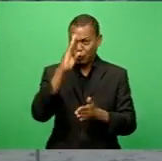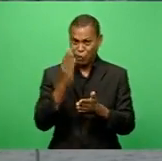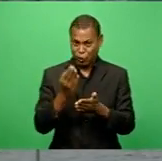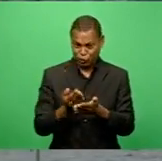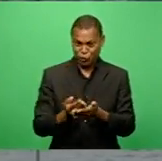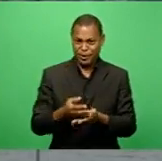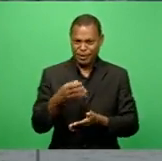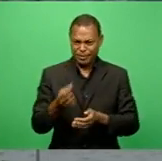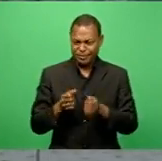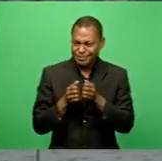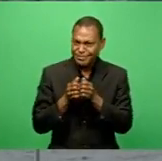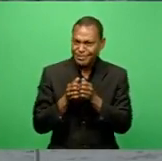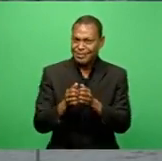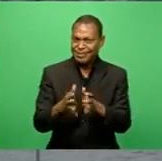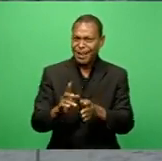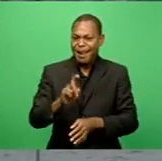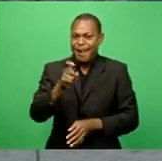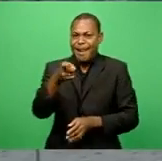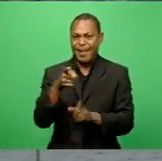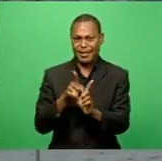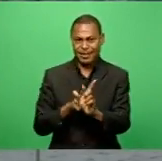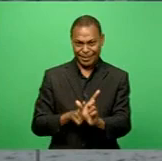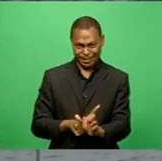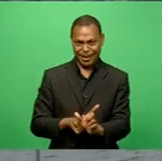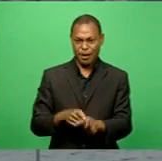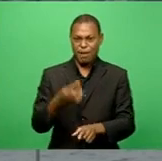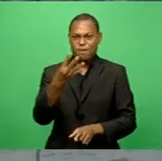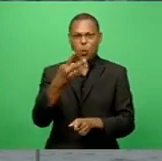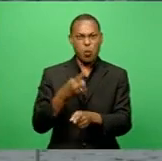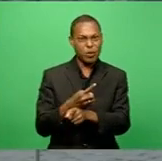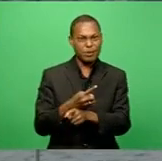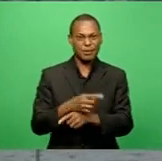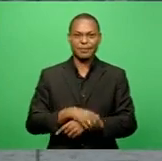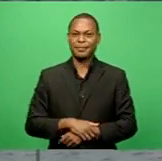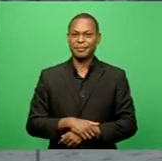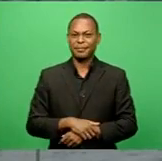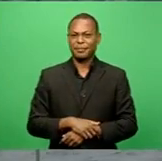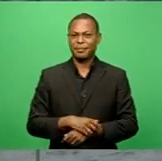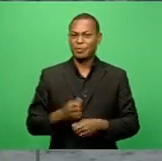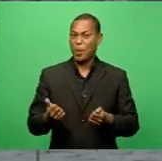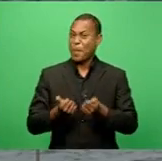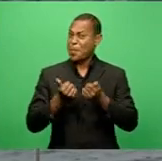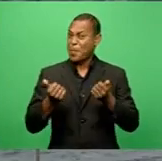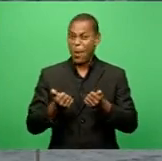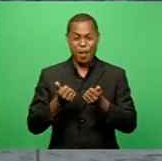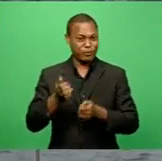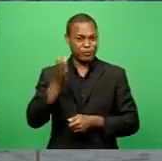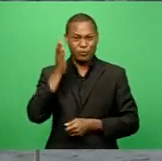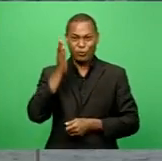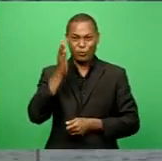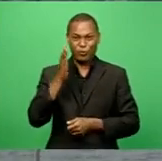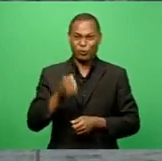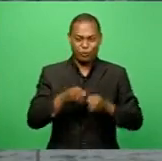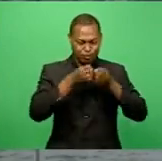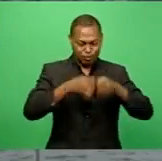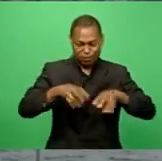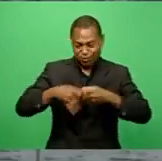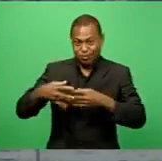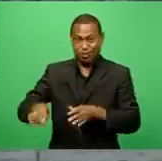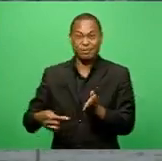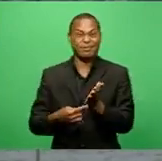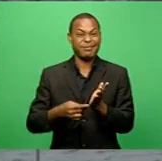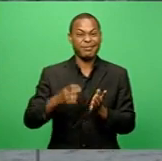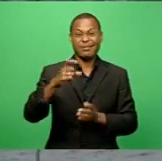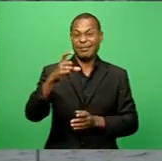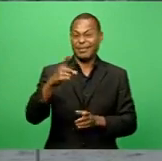the commencement of another school year in 4 weeks. This as many schools have sustained damage due to